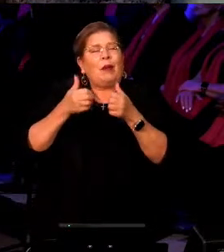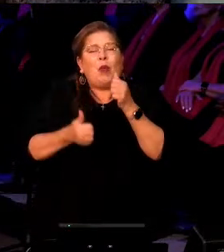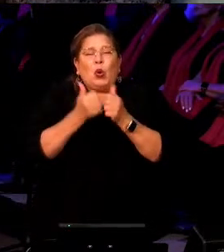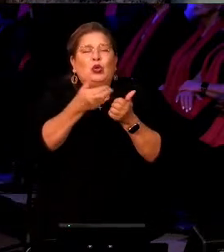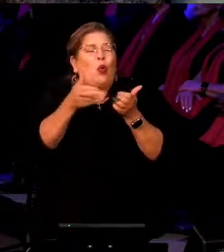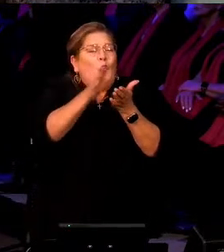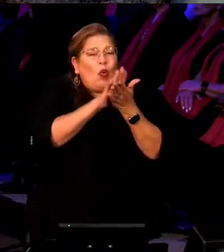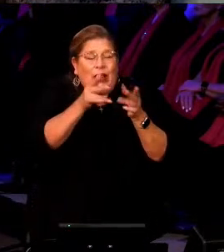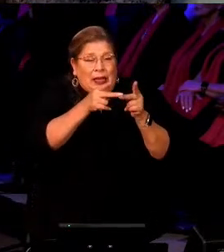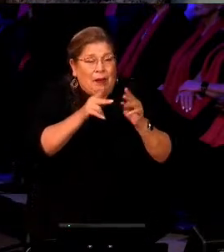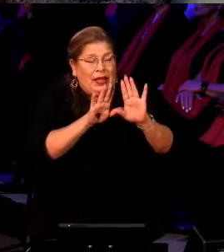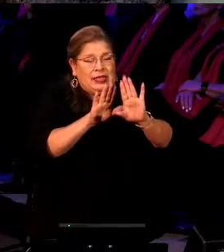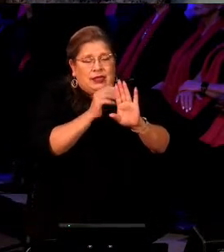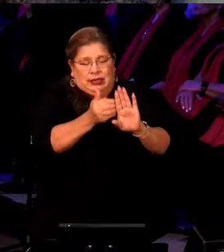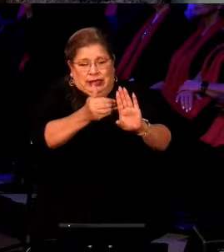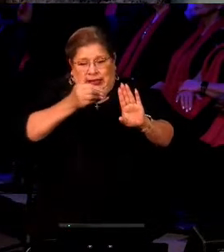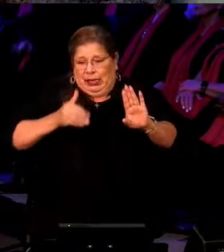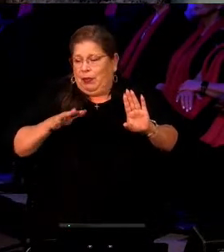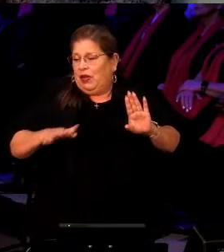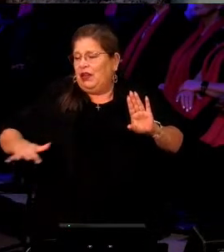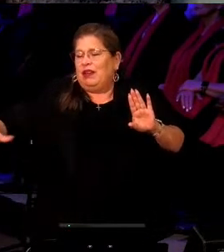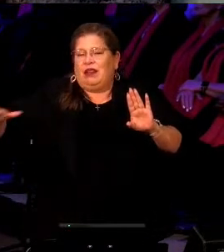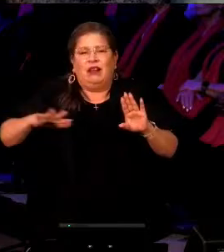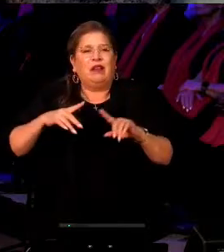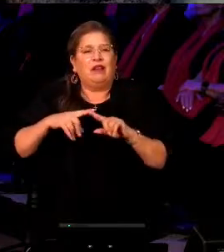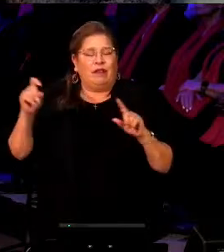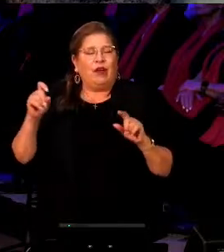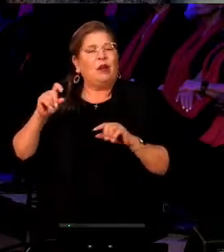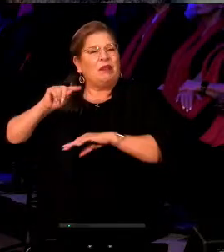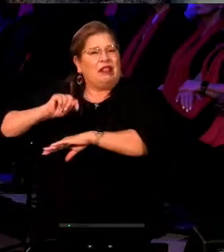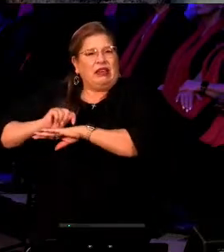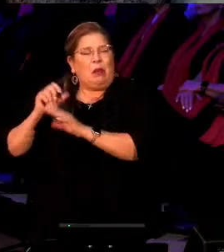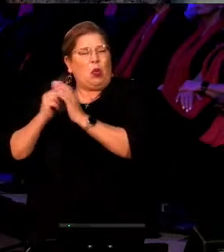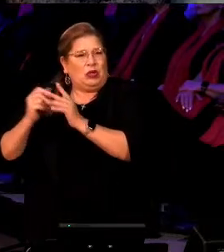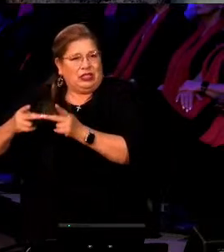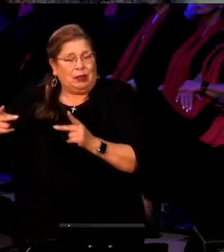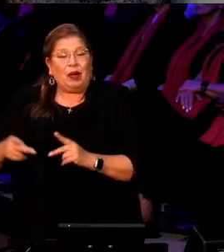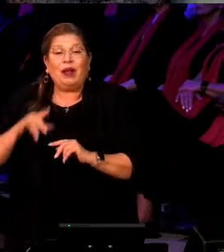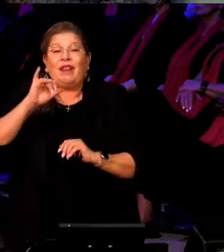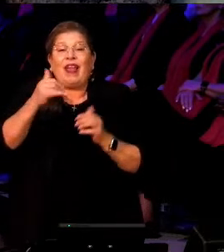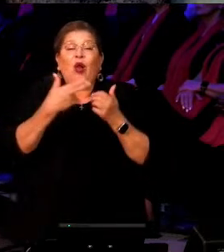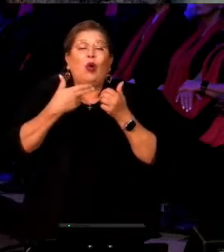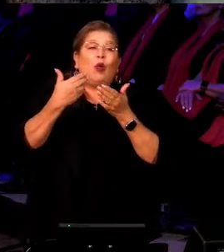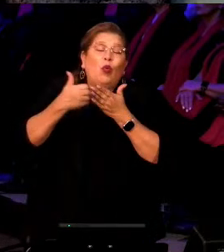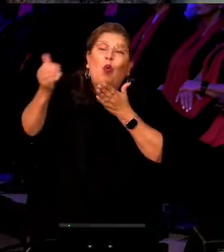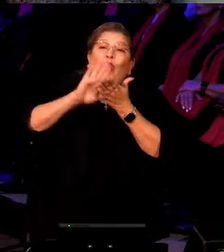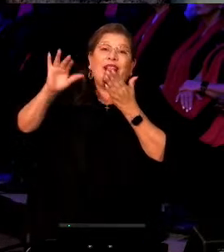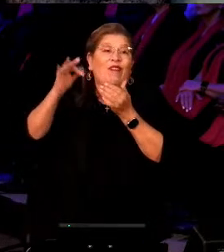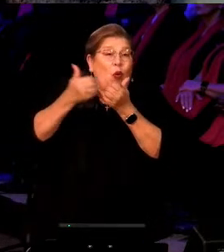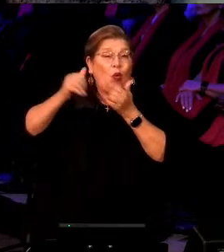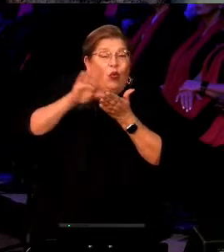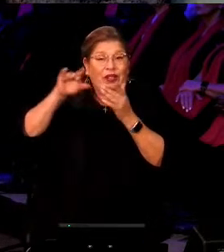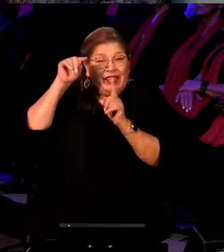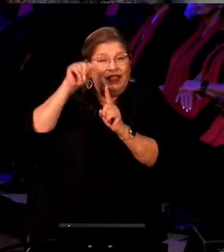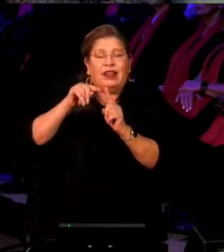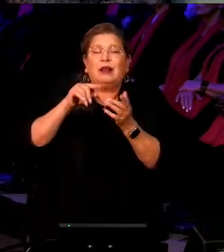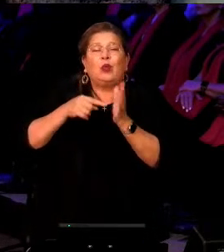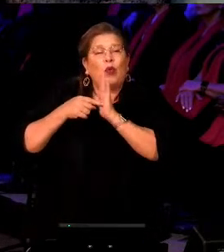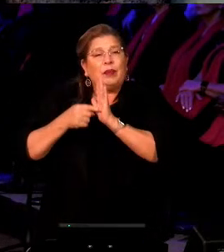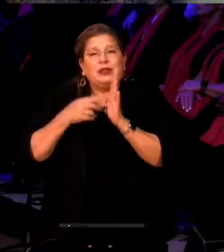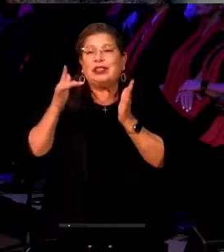holy place and the sanctuary of the temple. The Holy of Holies was that place that represented the throne room of